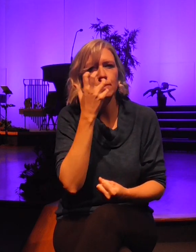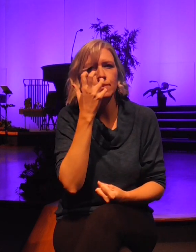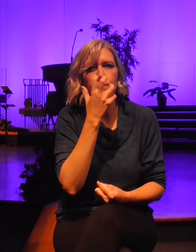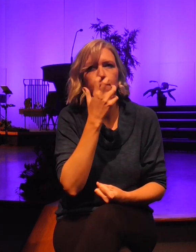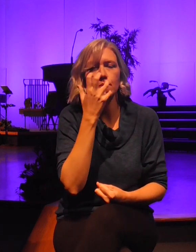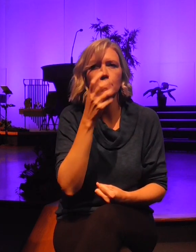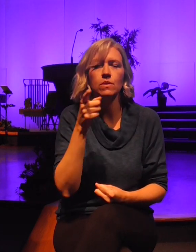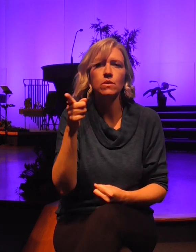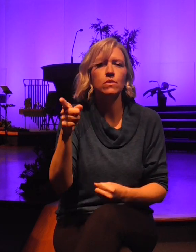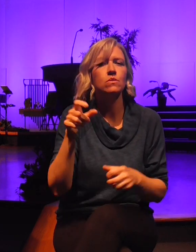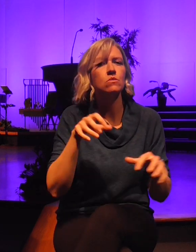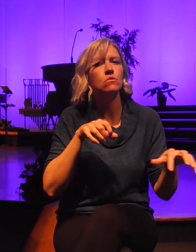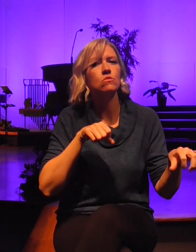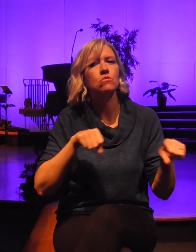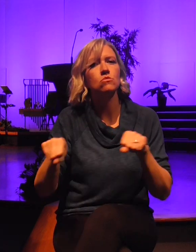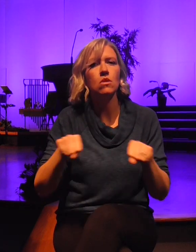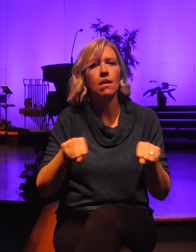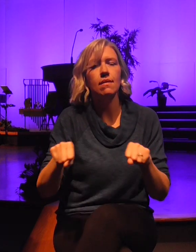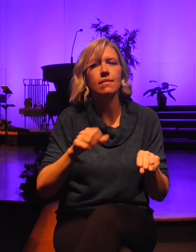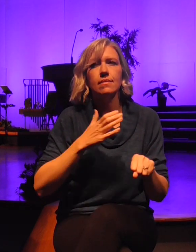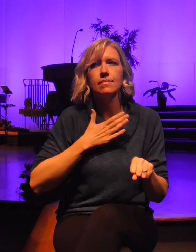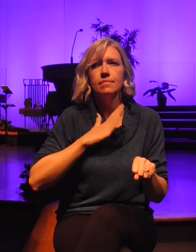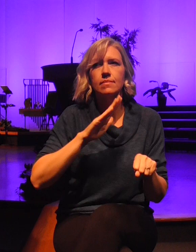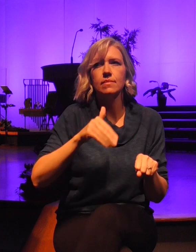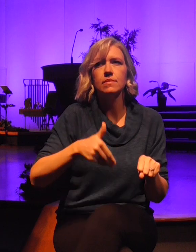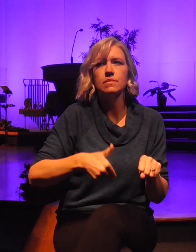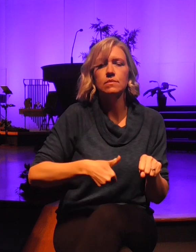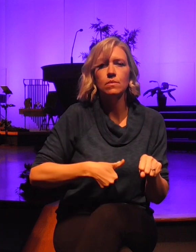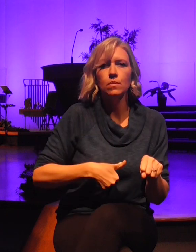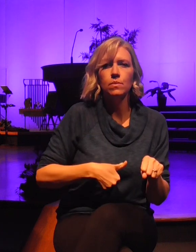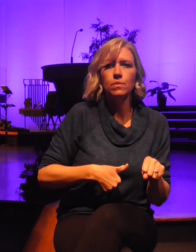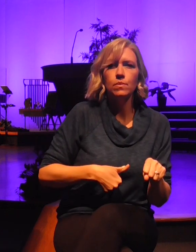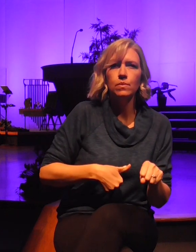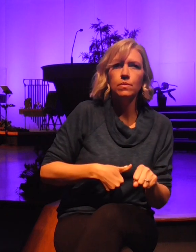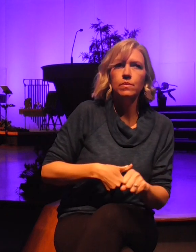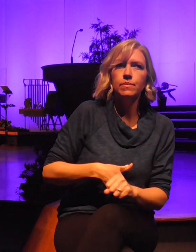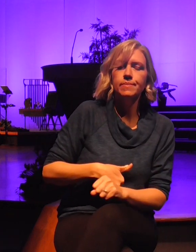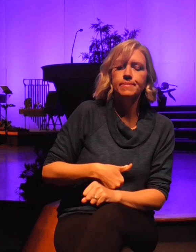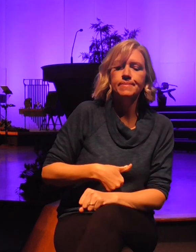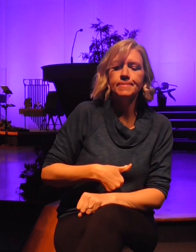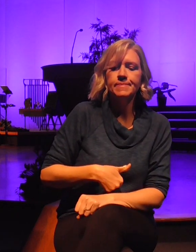oh, you rock my soul.